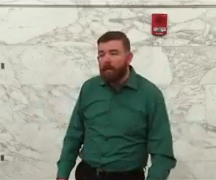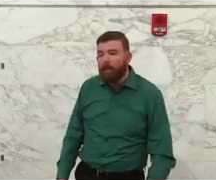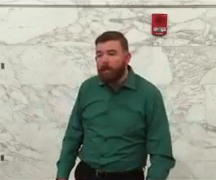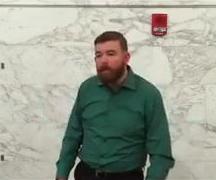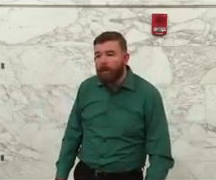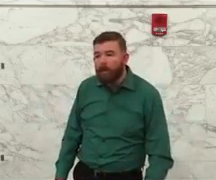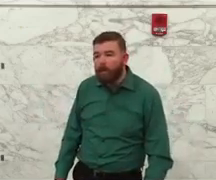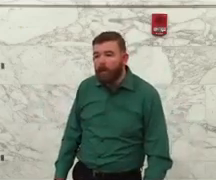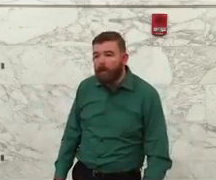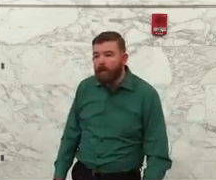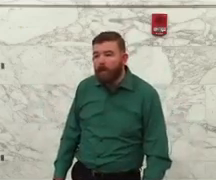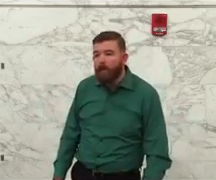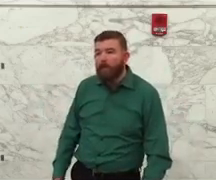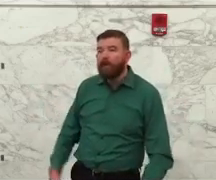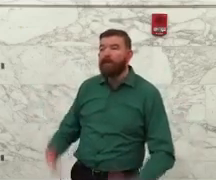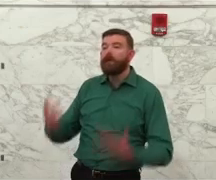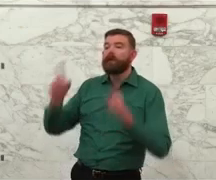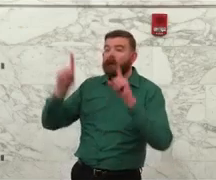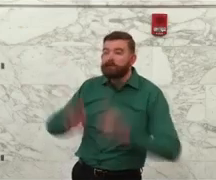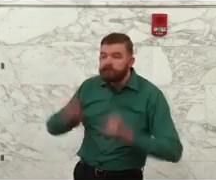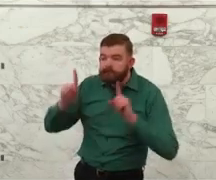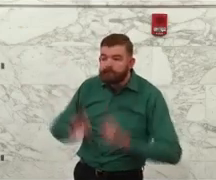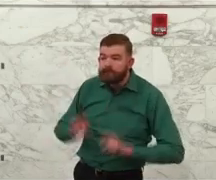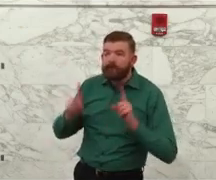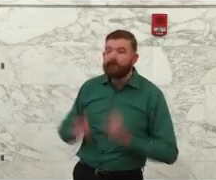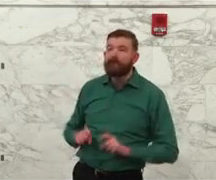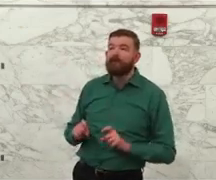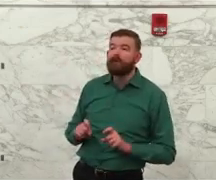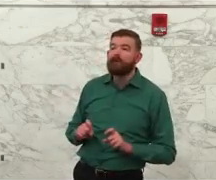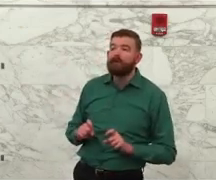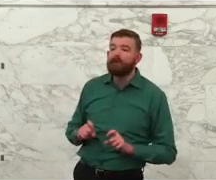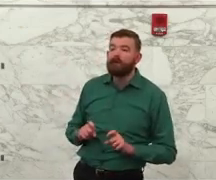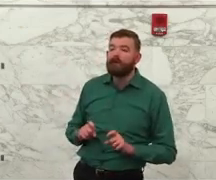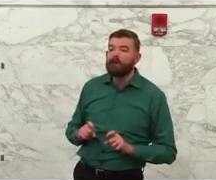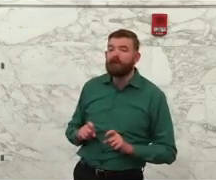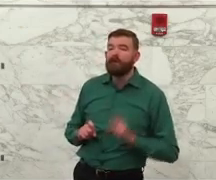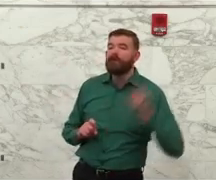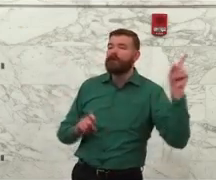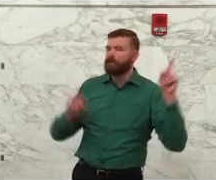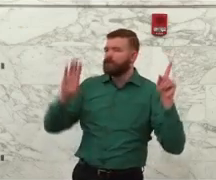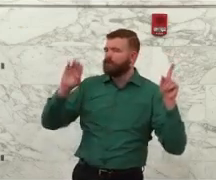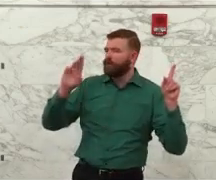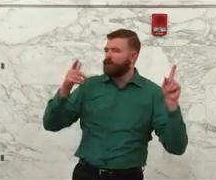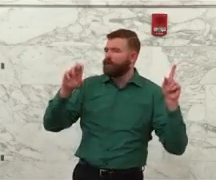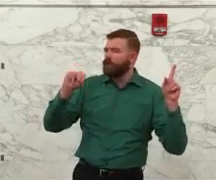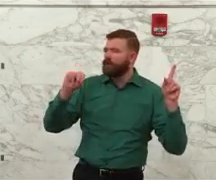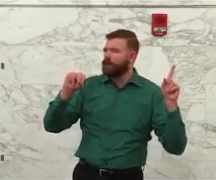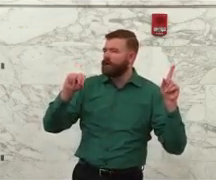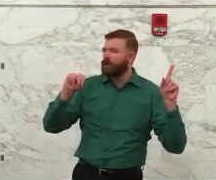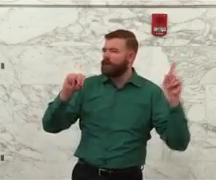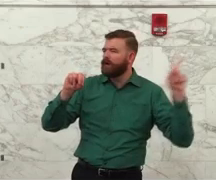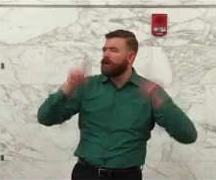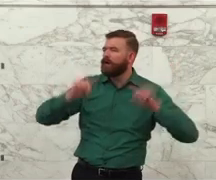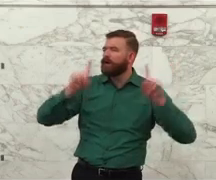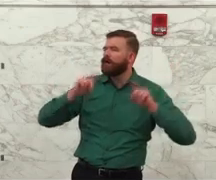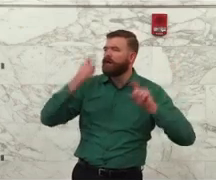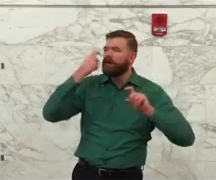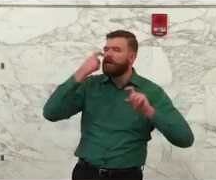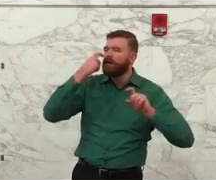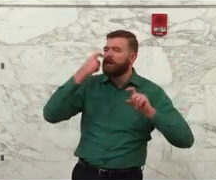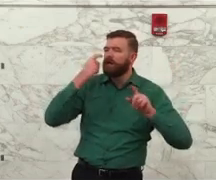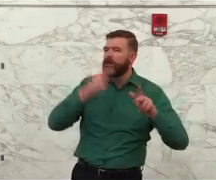testing, the 2 days of testing up in Bergen, has anything with the long lines, will you be making any adjustments to the one that's opening on